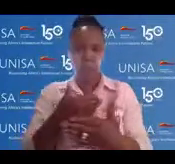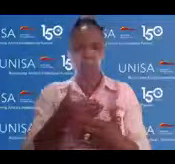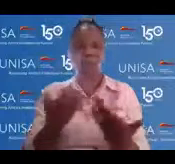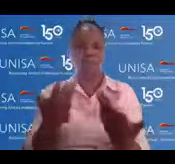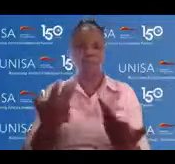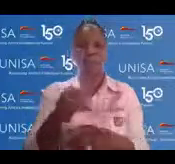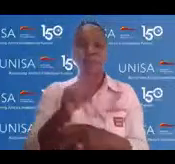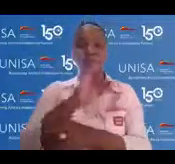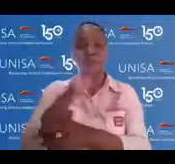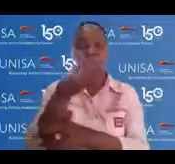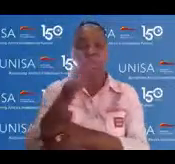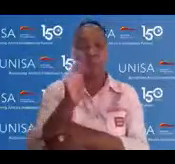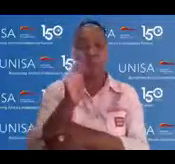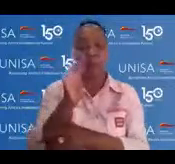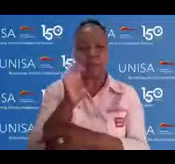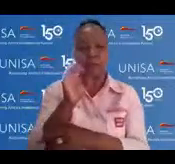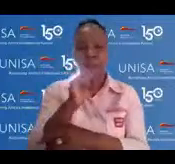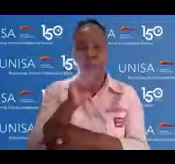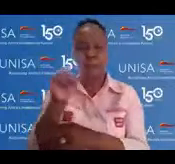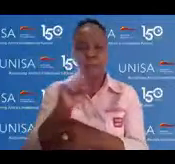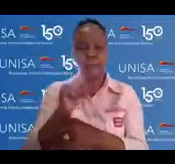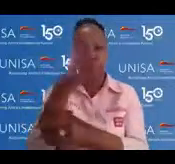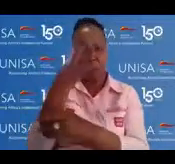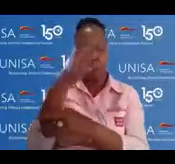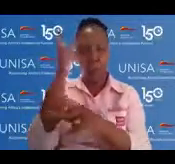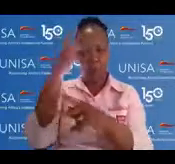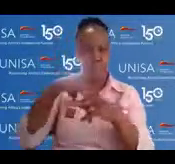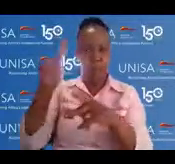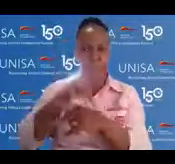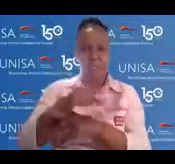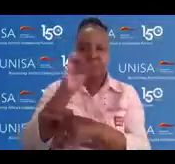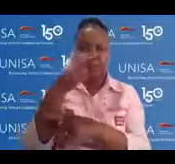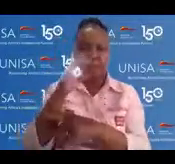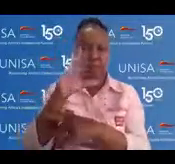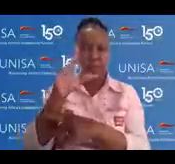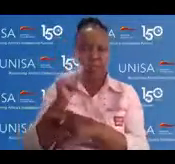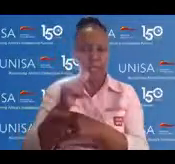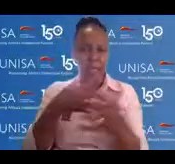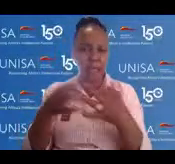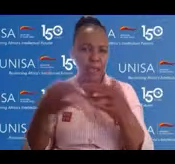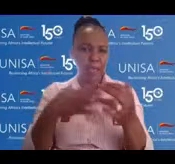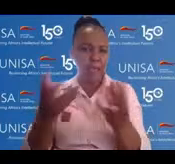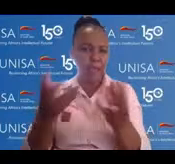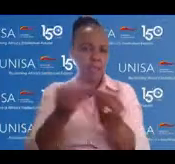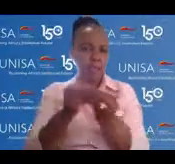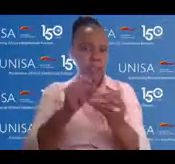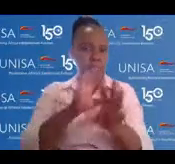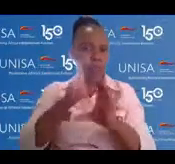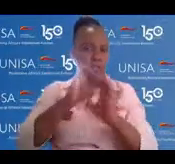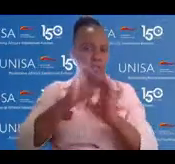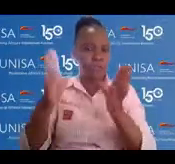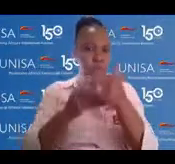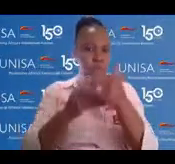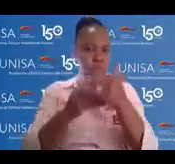Prof Sheila, is there anything happening on the chat that is critical for us at this stage? Some common questions, anything on your side?